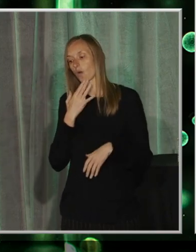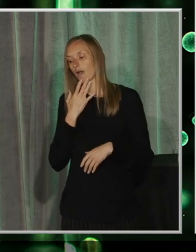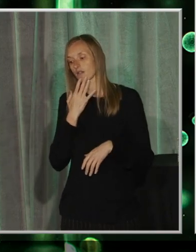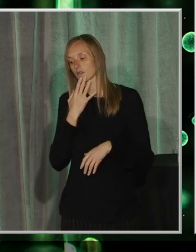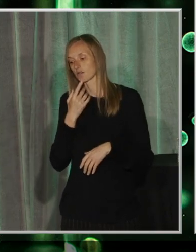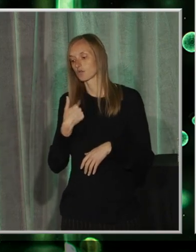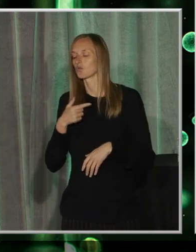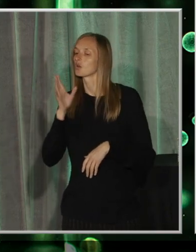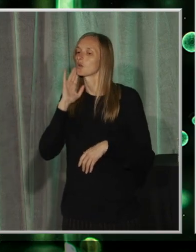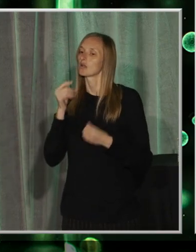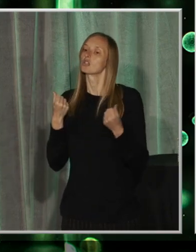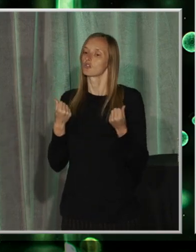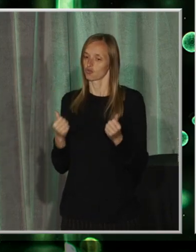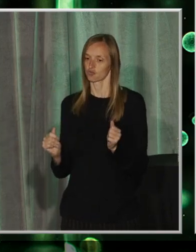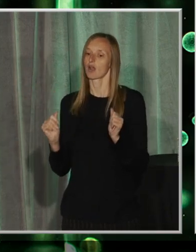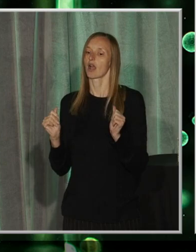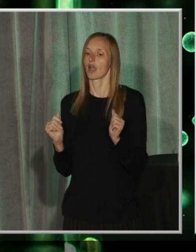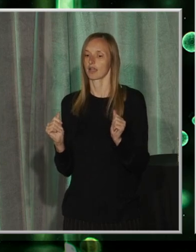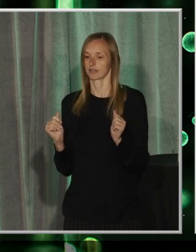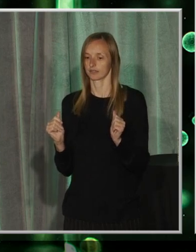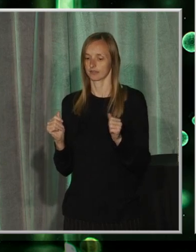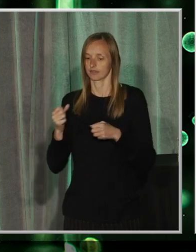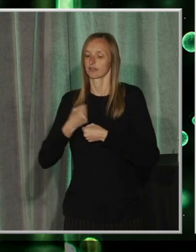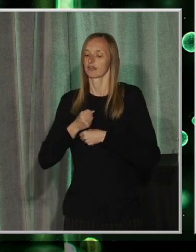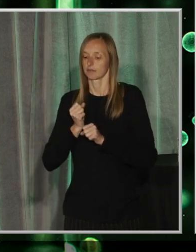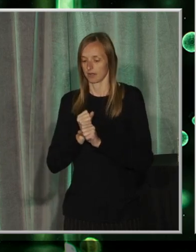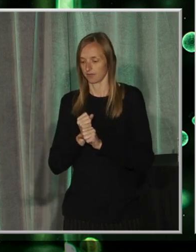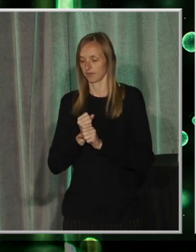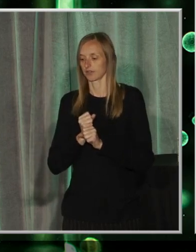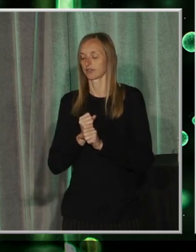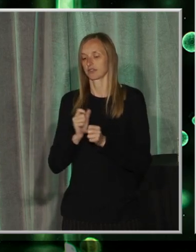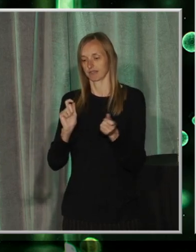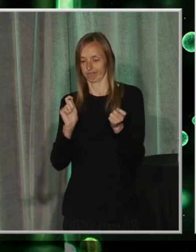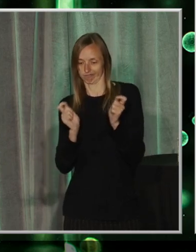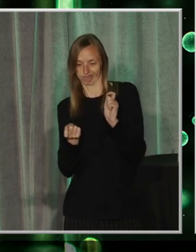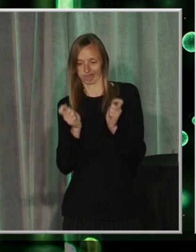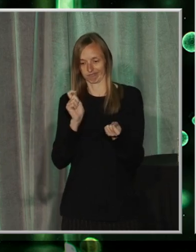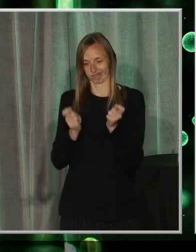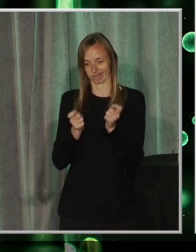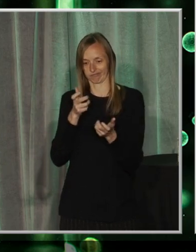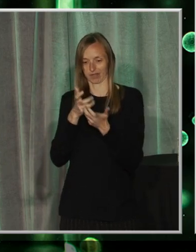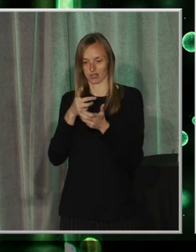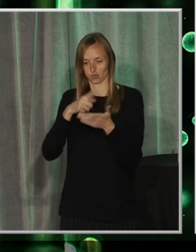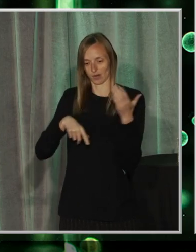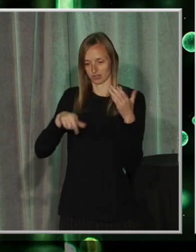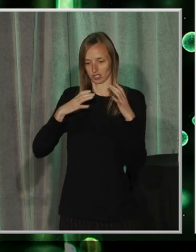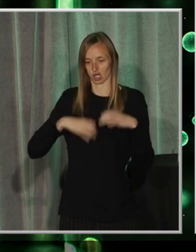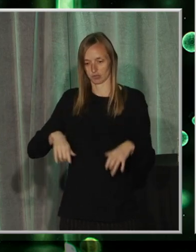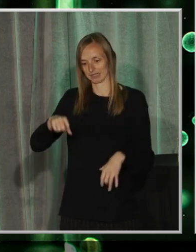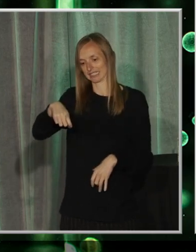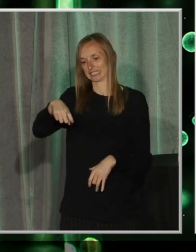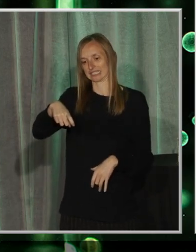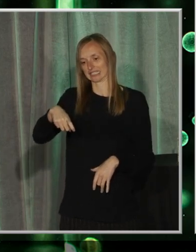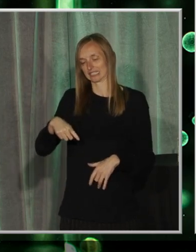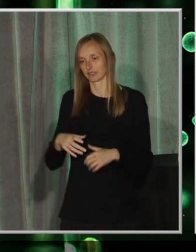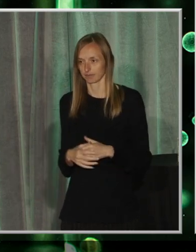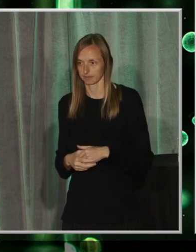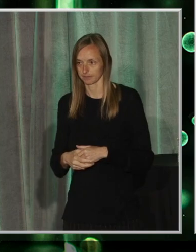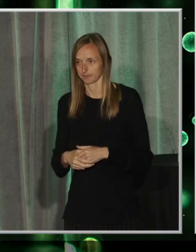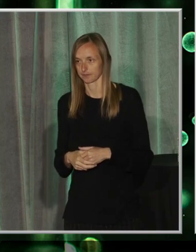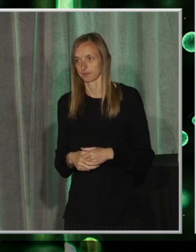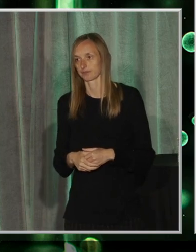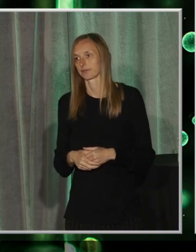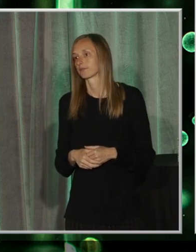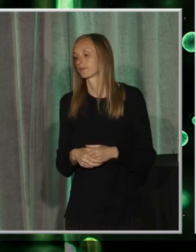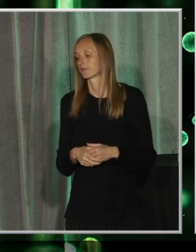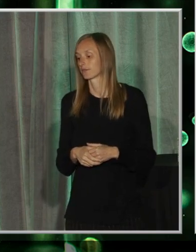we will try to manufacture customized packages depending to our clients' needs. And